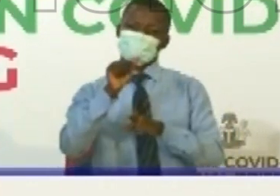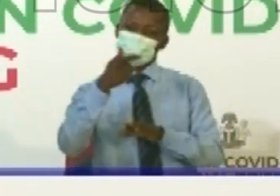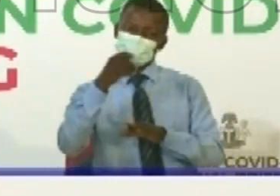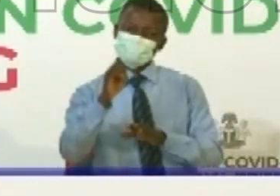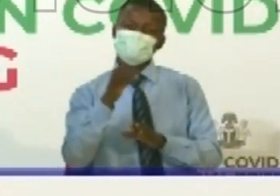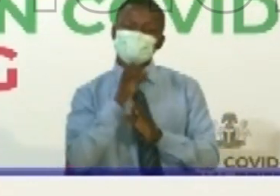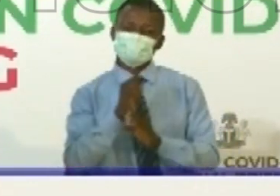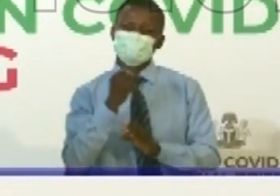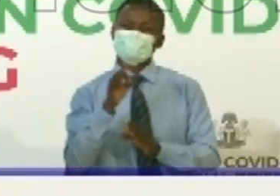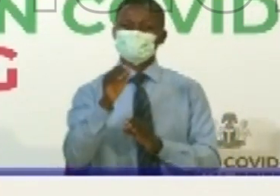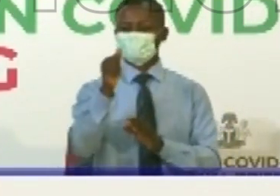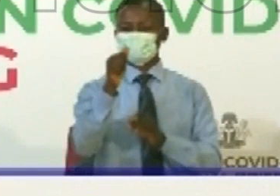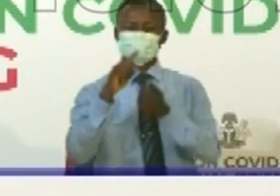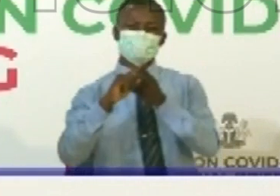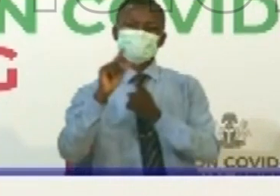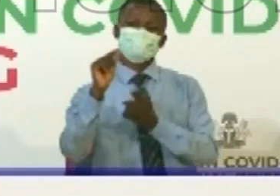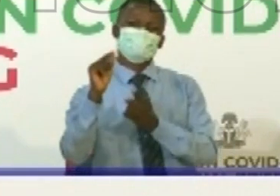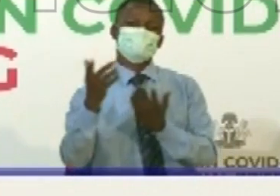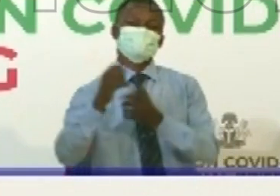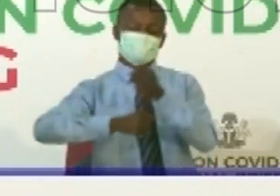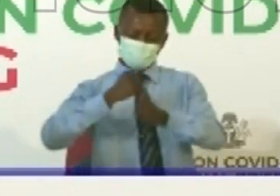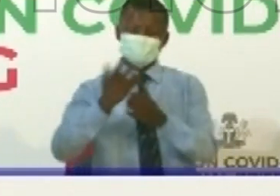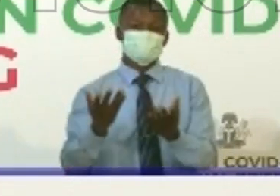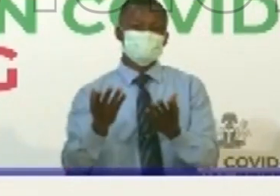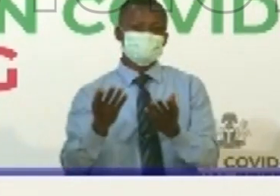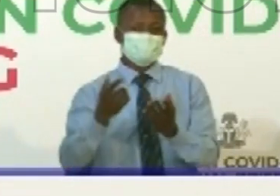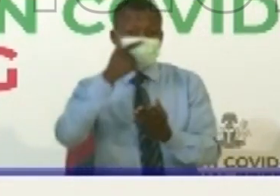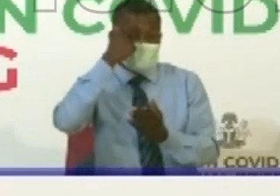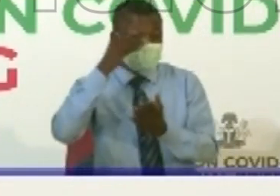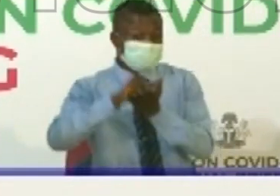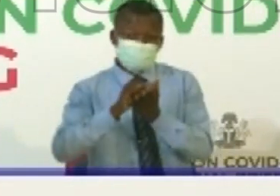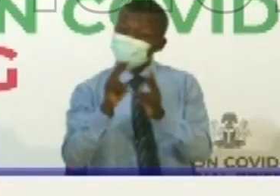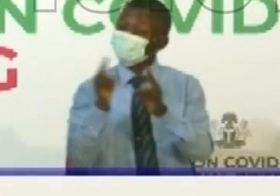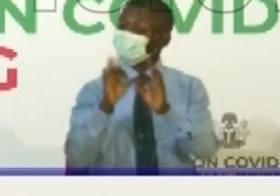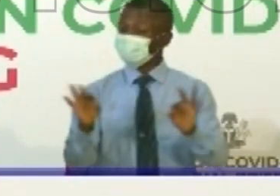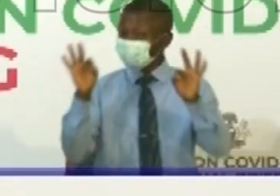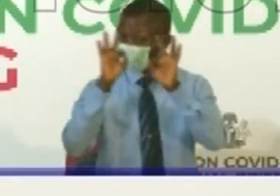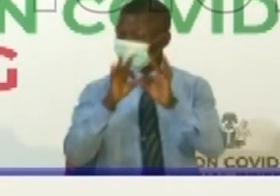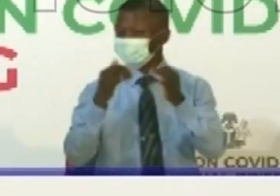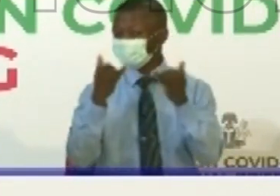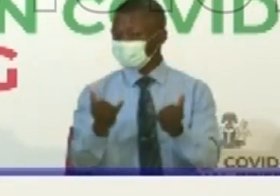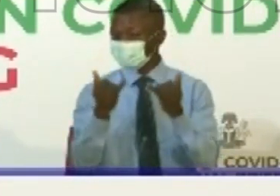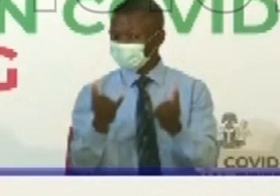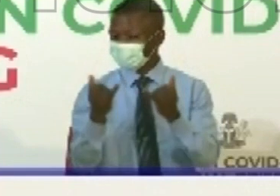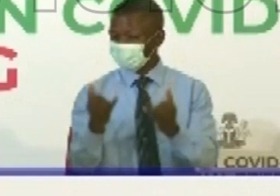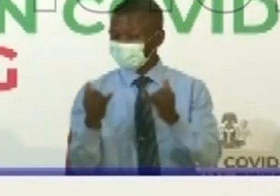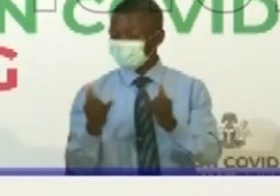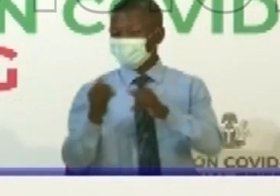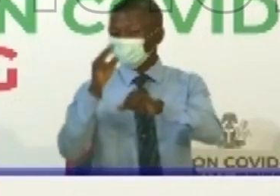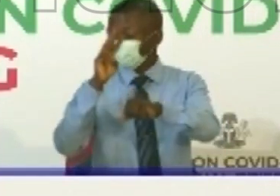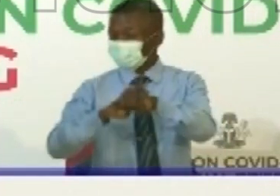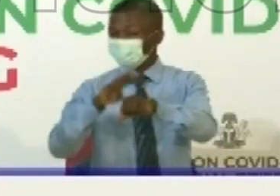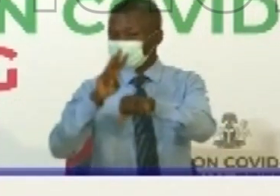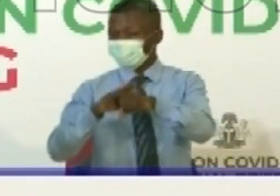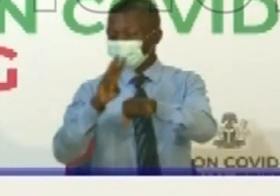of 10 to 18 years. It is therefore pertinent at this point to renew the warning of